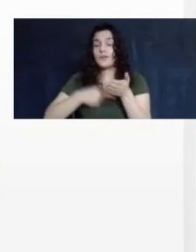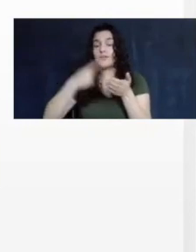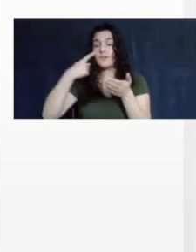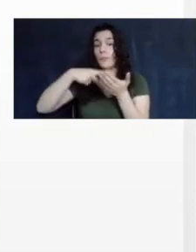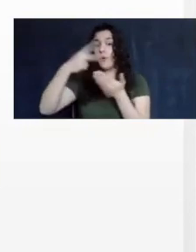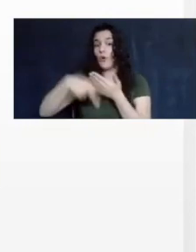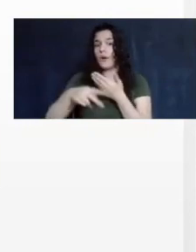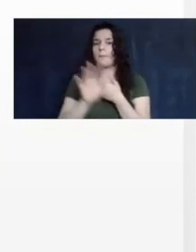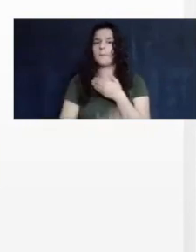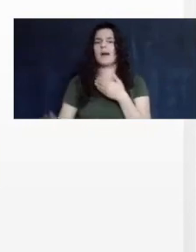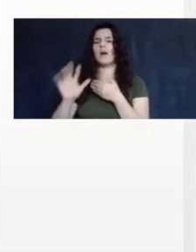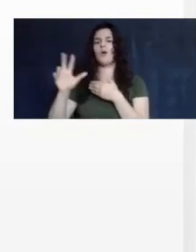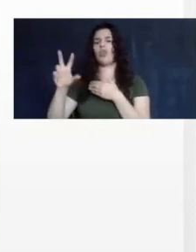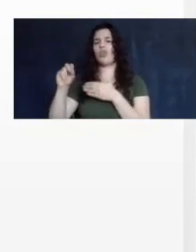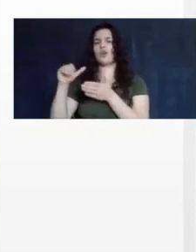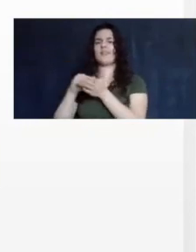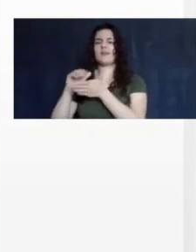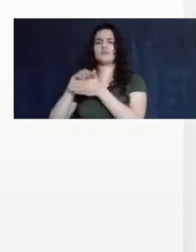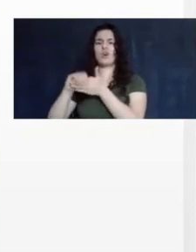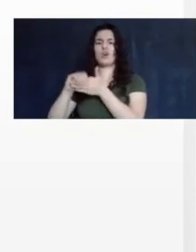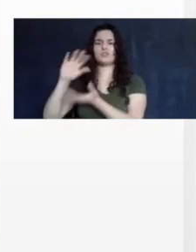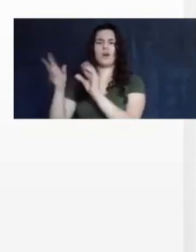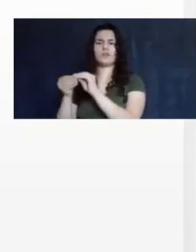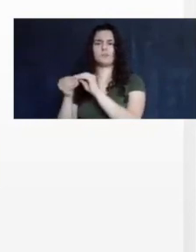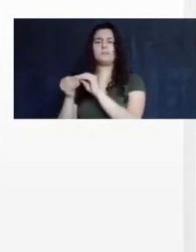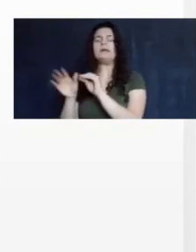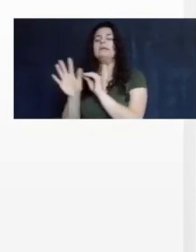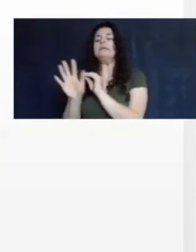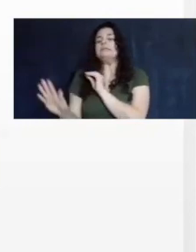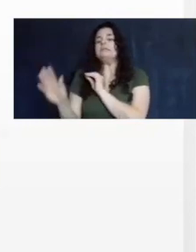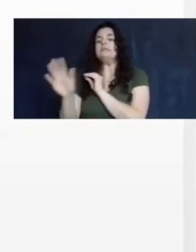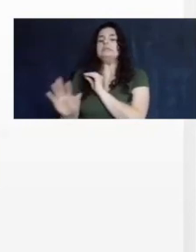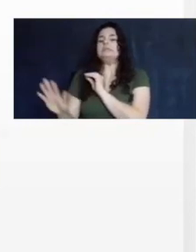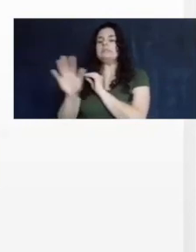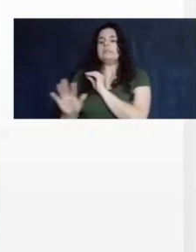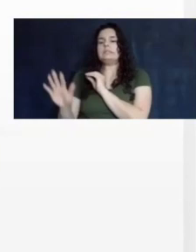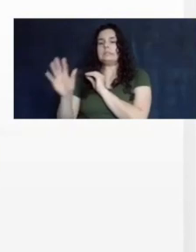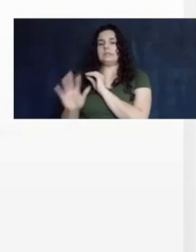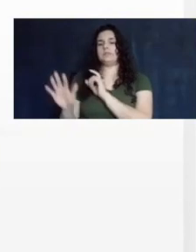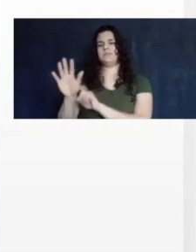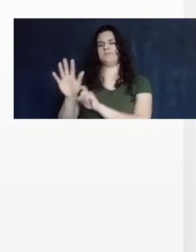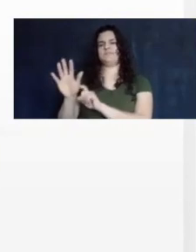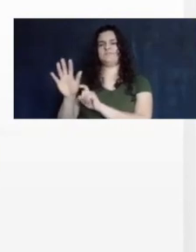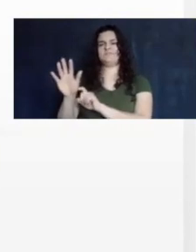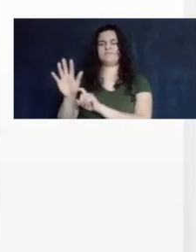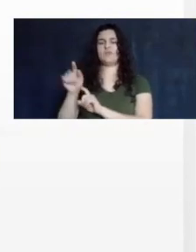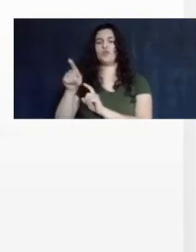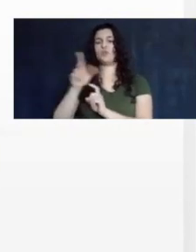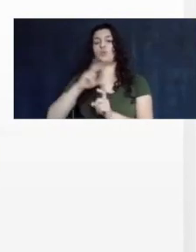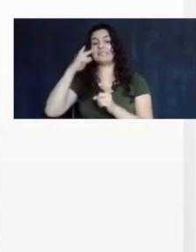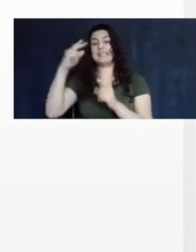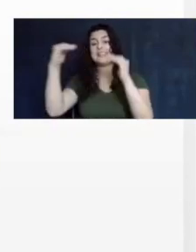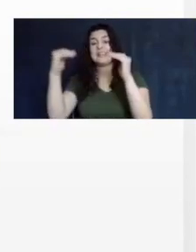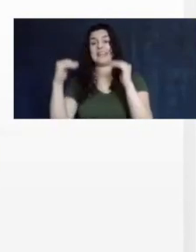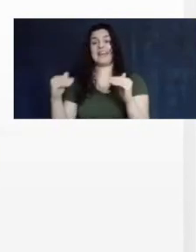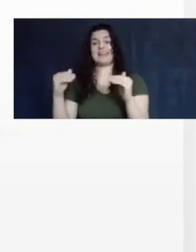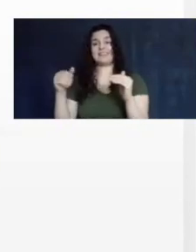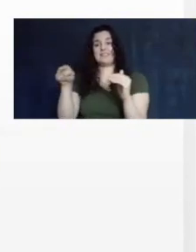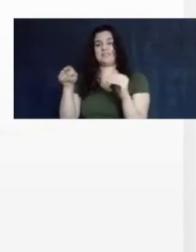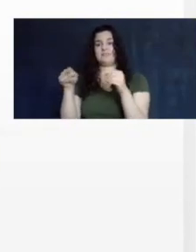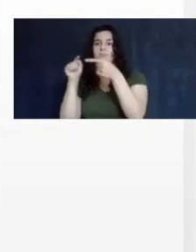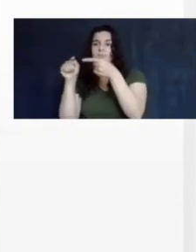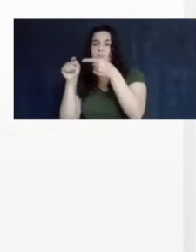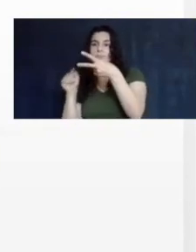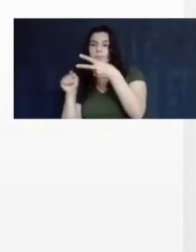approximately $30,000. The reason I say approximately is because, as you see in the next set of bullets, it's a 60-hour program